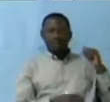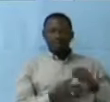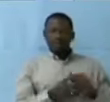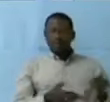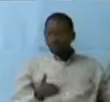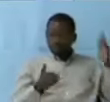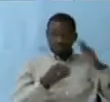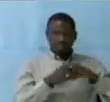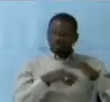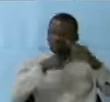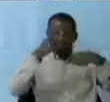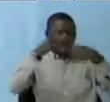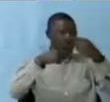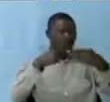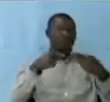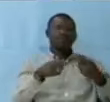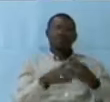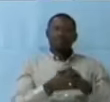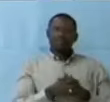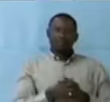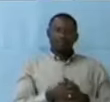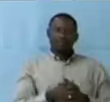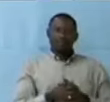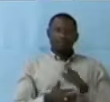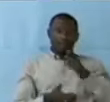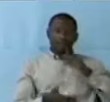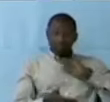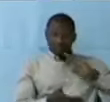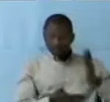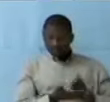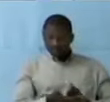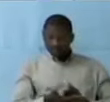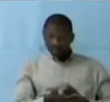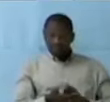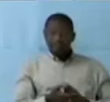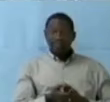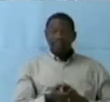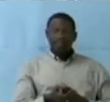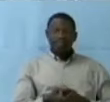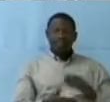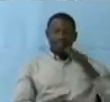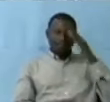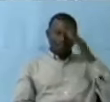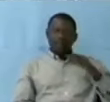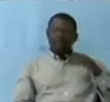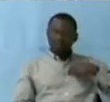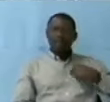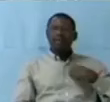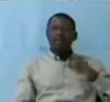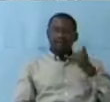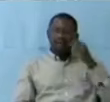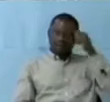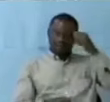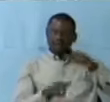still apply. Could you confirm? Thank you. I remember